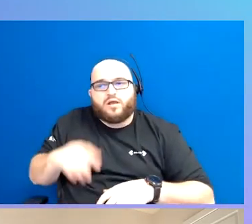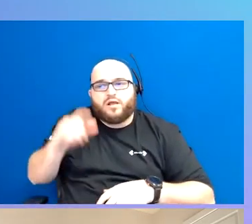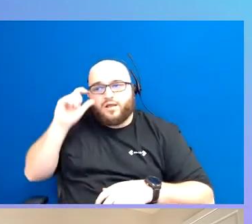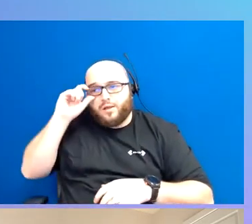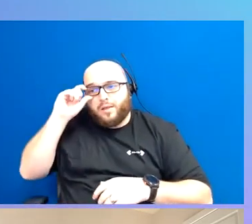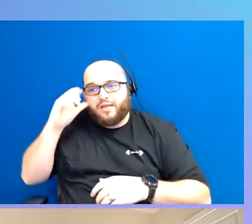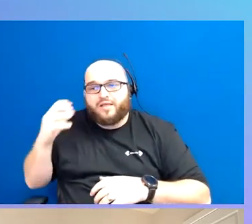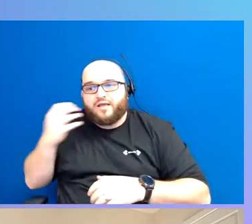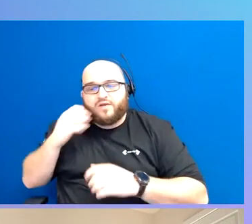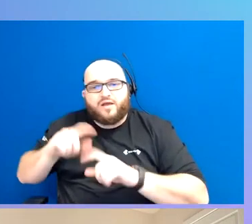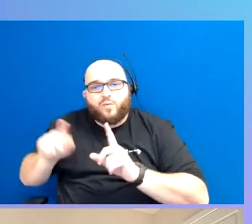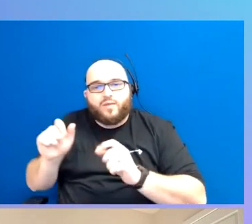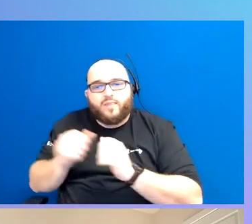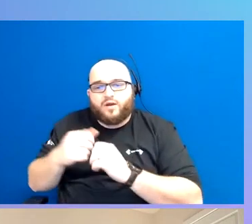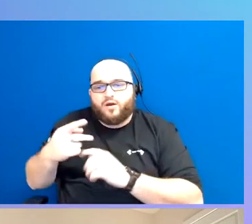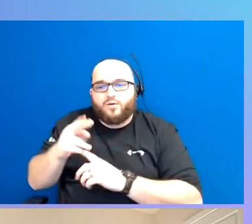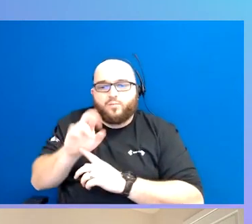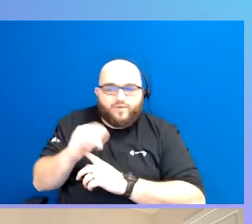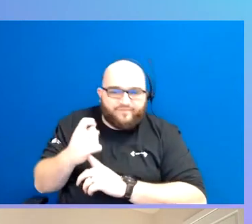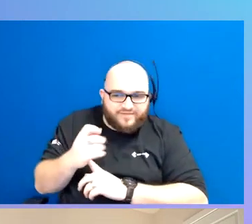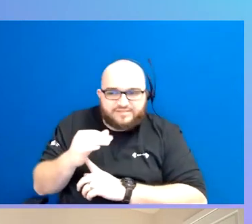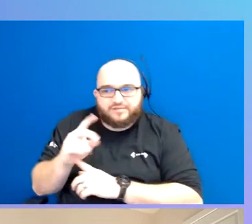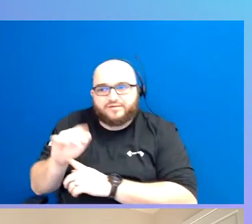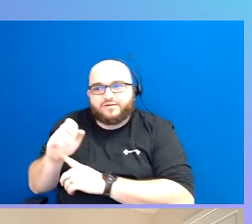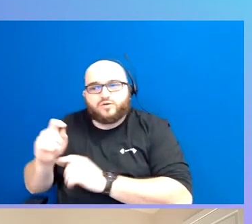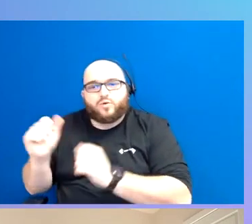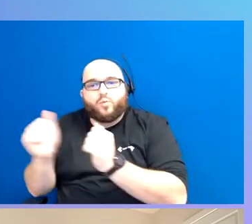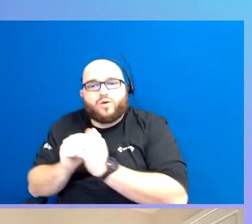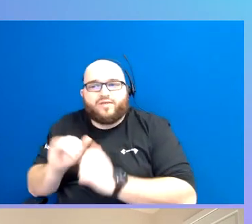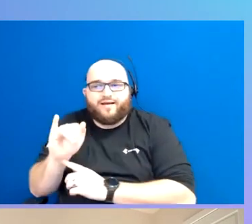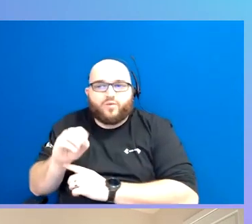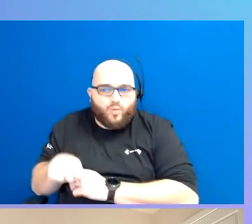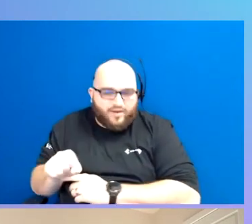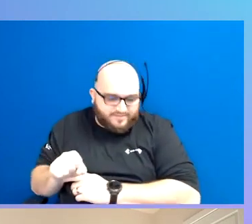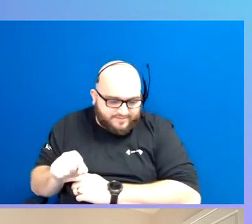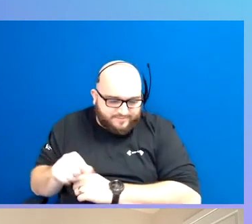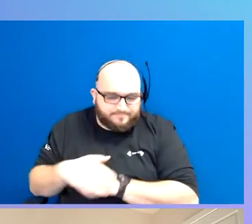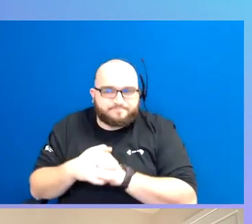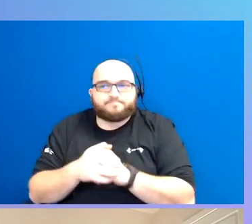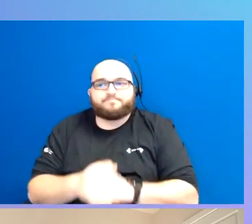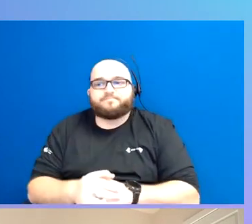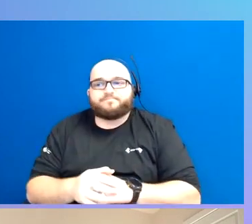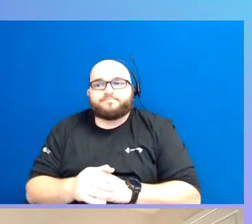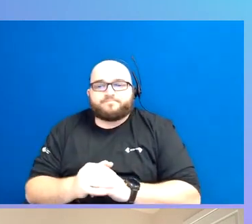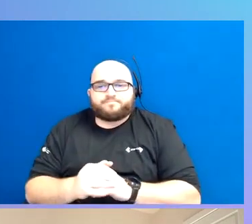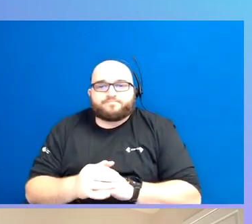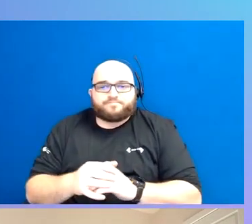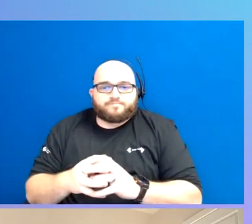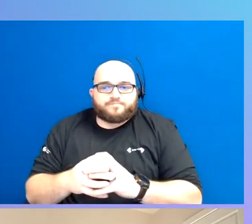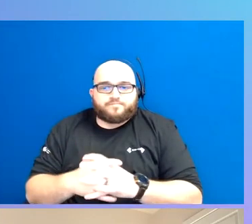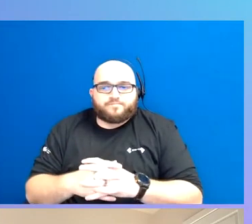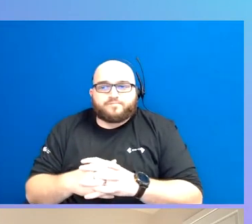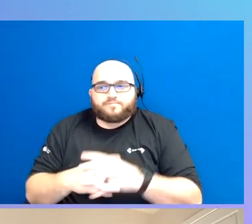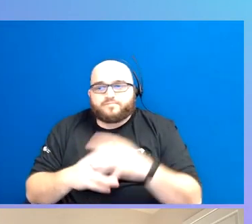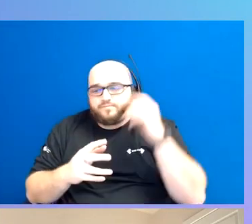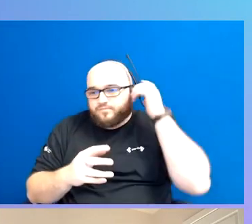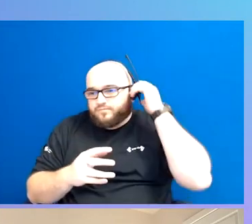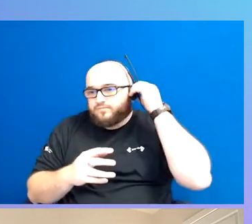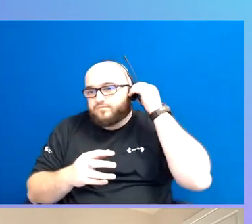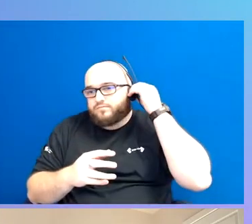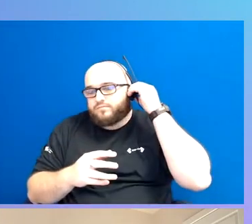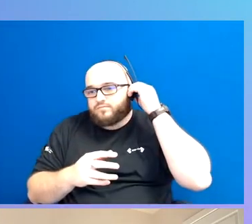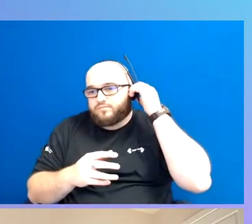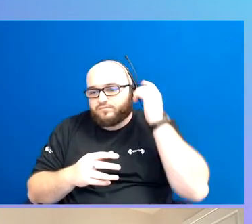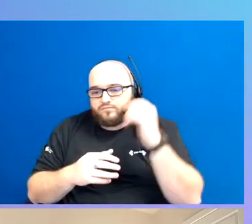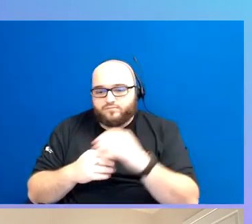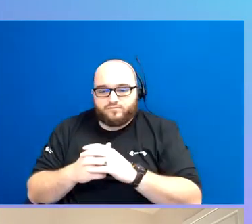independent pixels, or the points when it comes to iOS, right? And similarly,